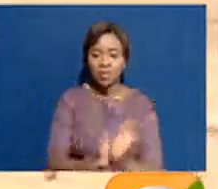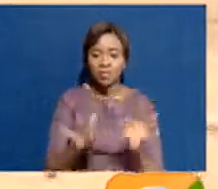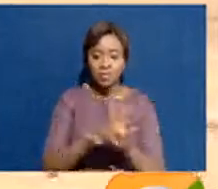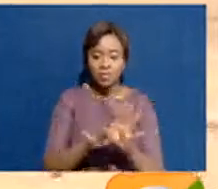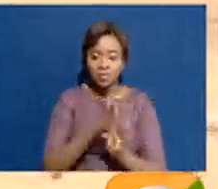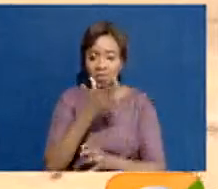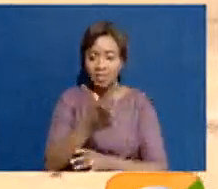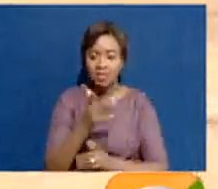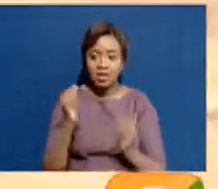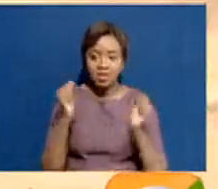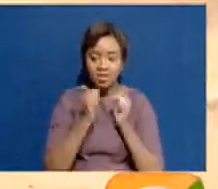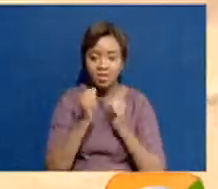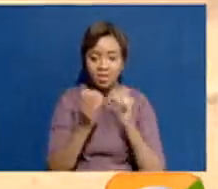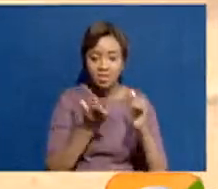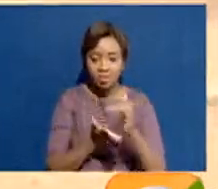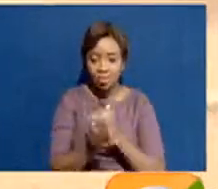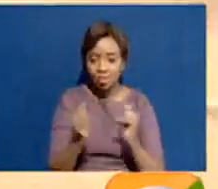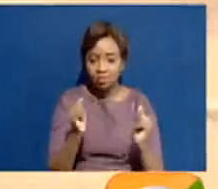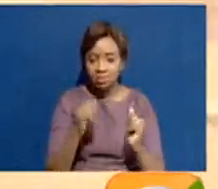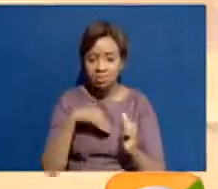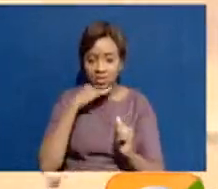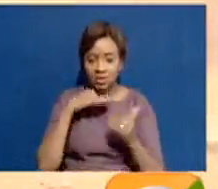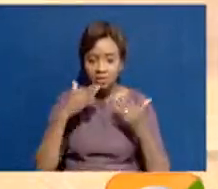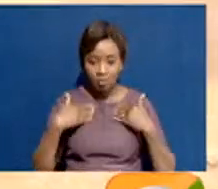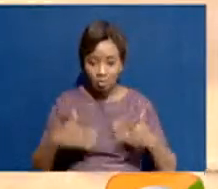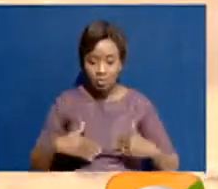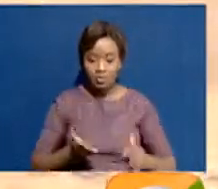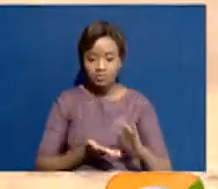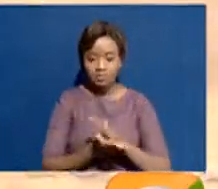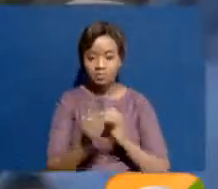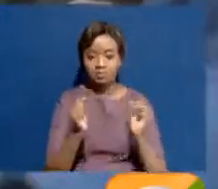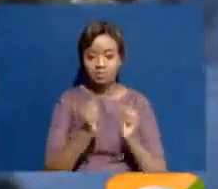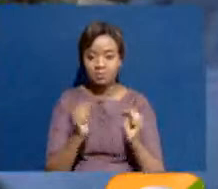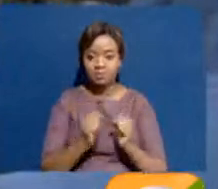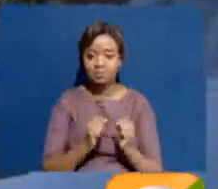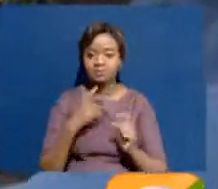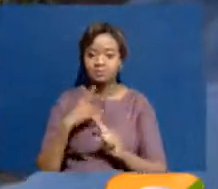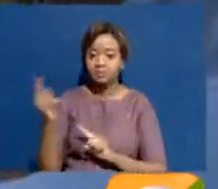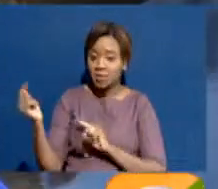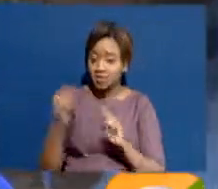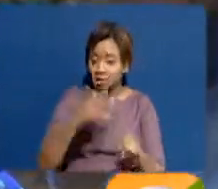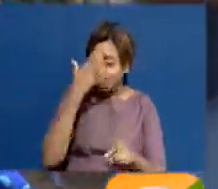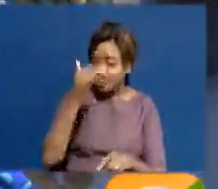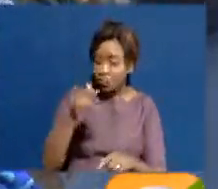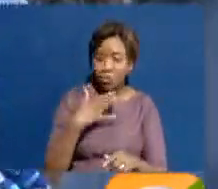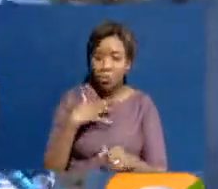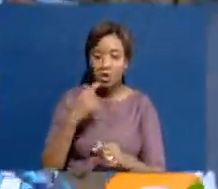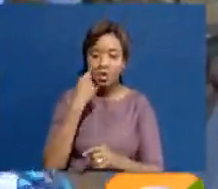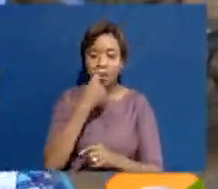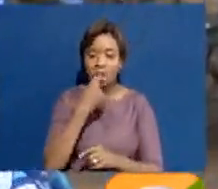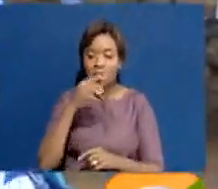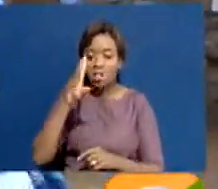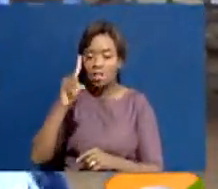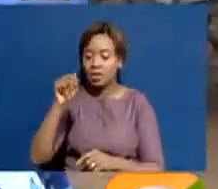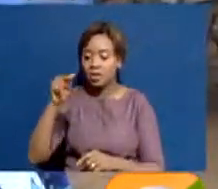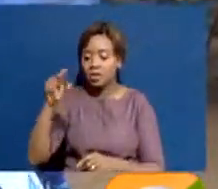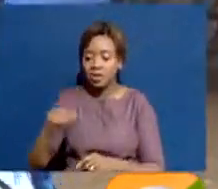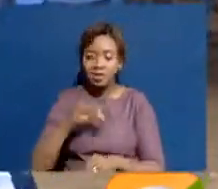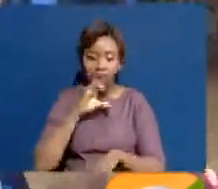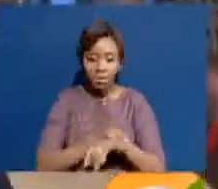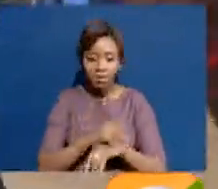Mortuary. They had been called here to provide DNA samples to help them ascertain whether her daughter, grandchildren